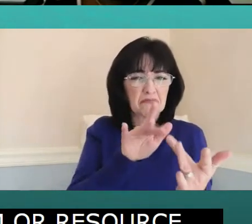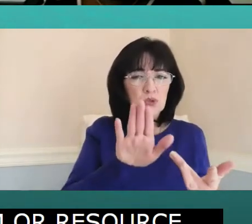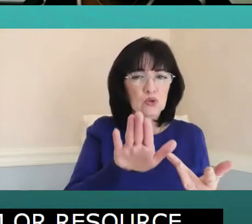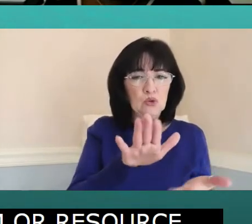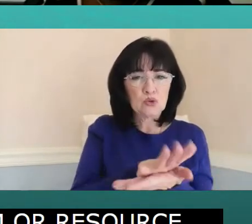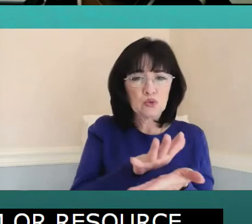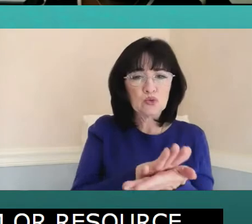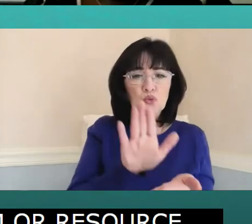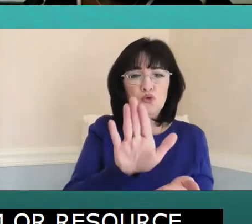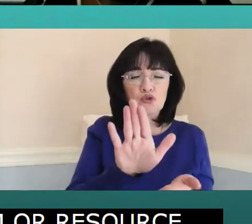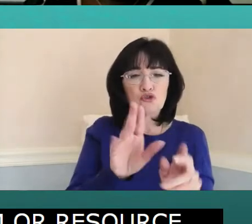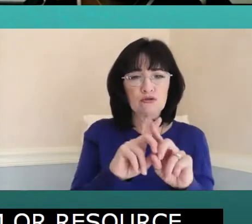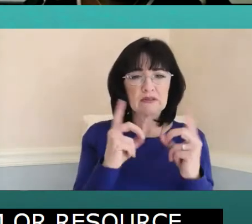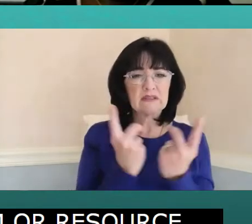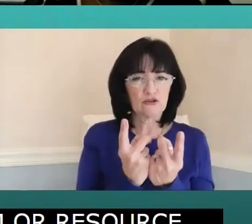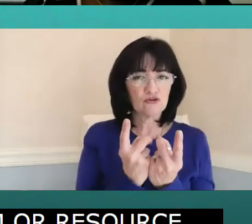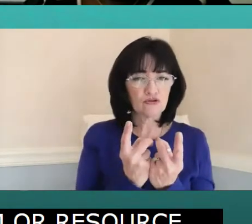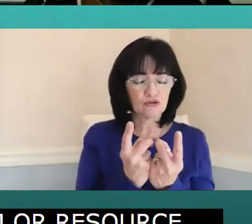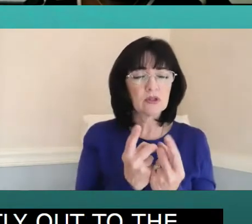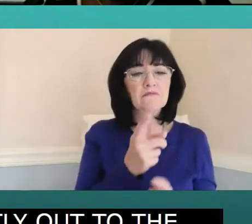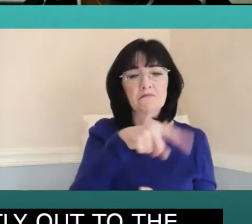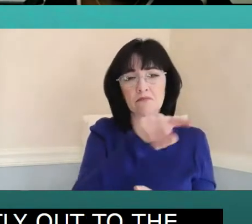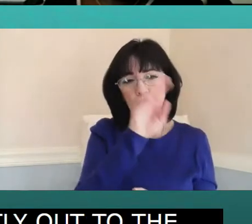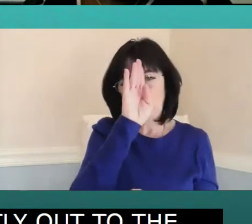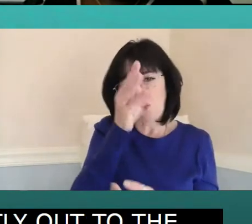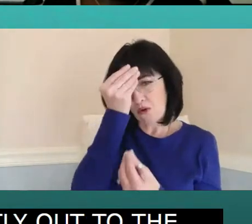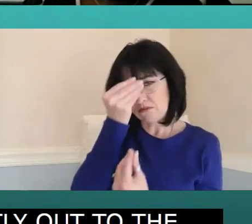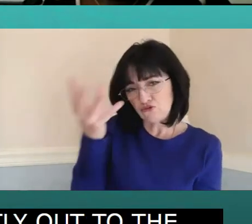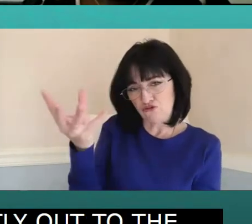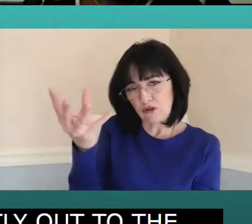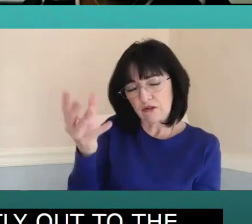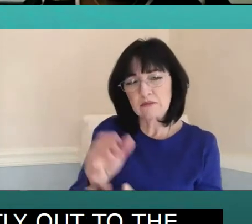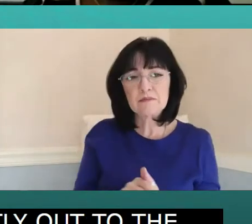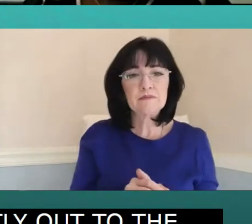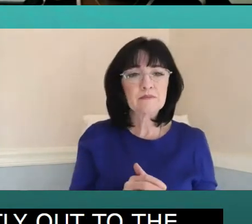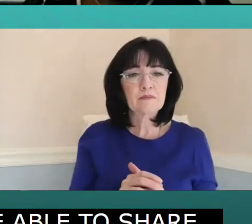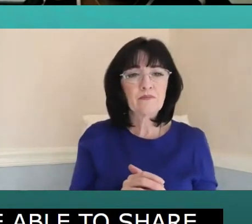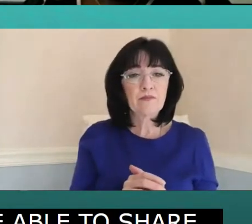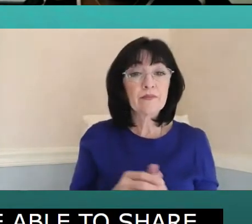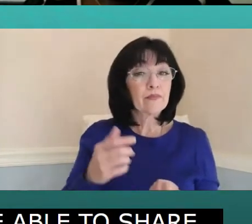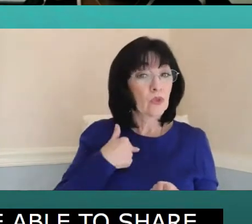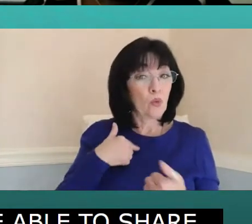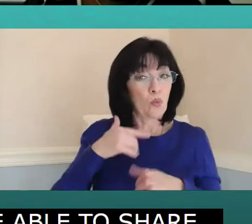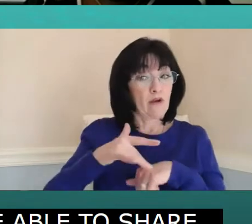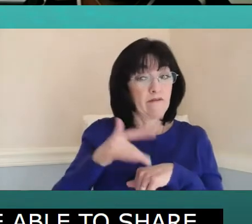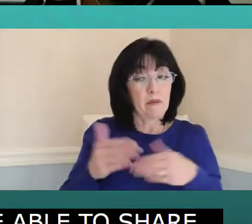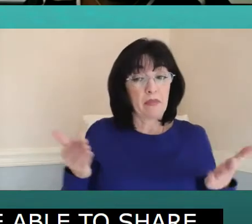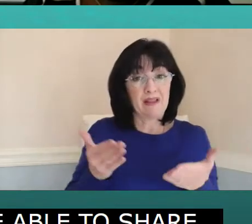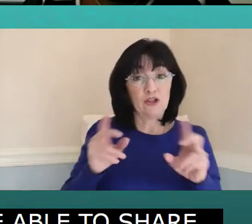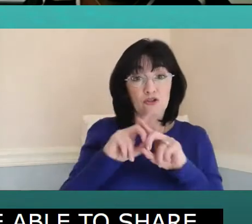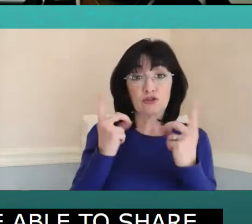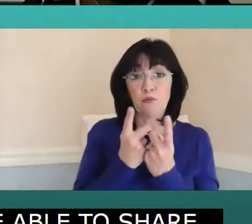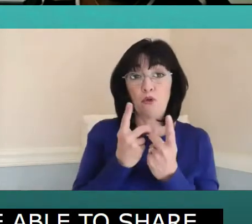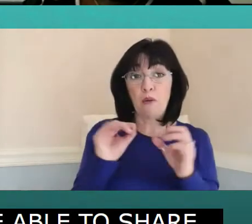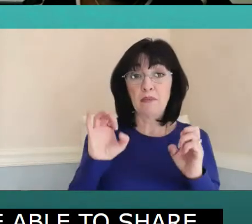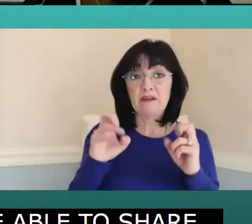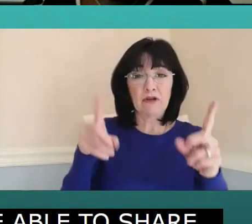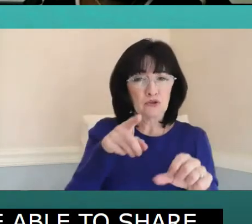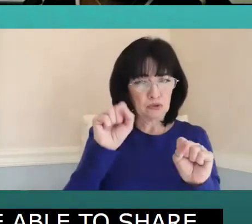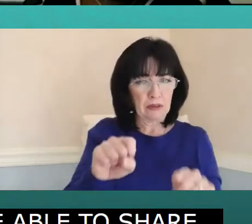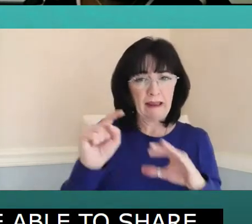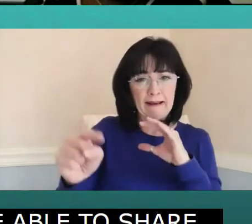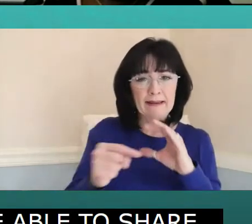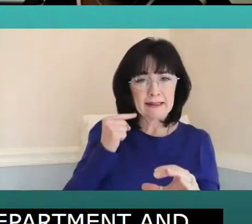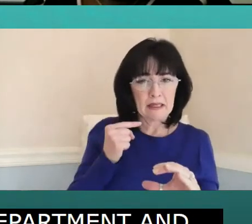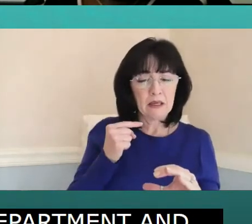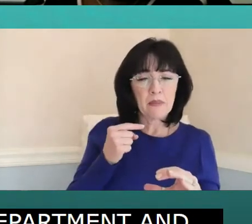or district themselves, and they'll be able to share that with you. We're also available at the department, and so you're more than welcome to email us, and we'd